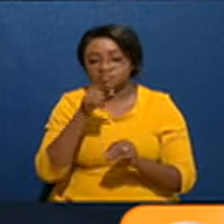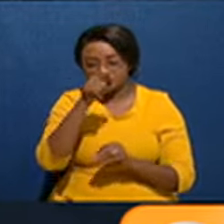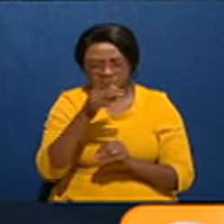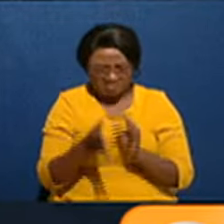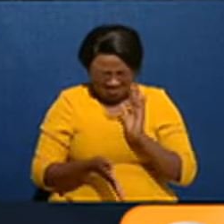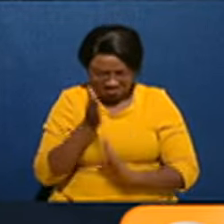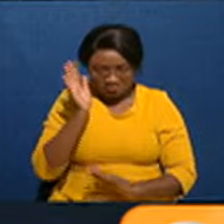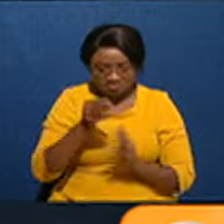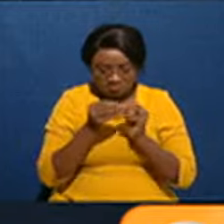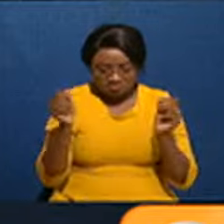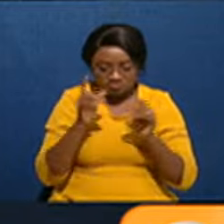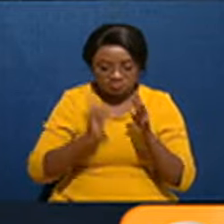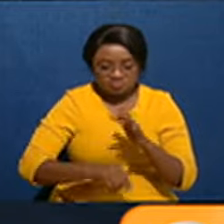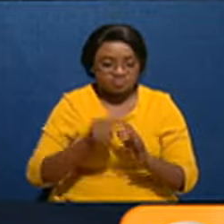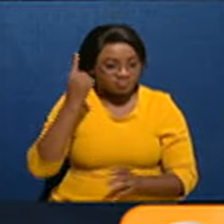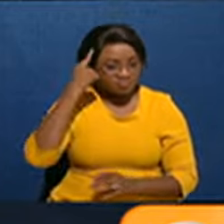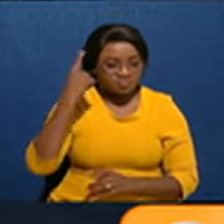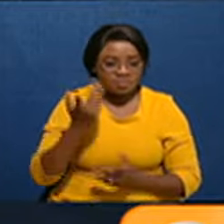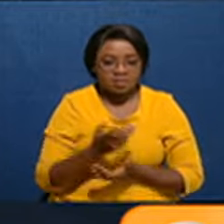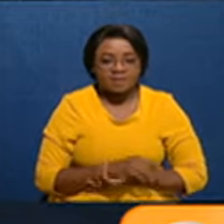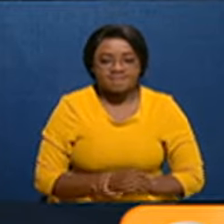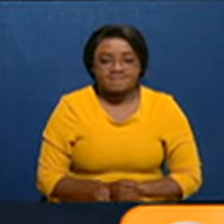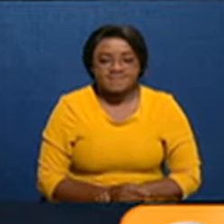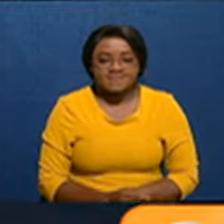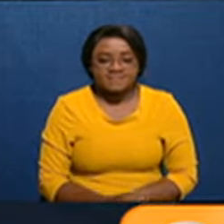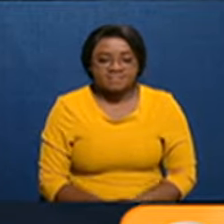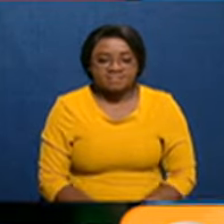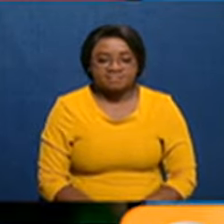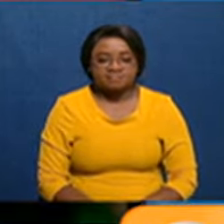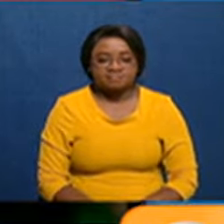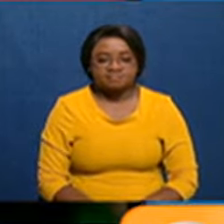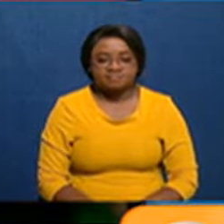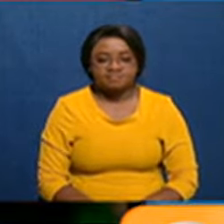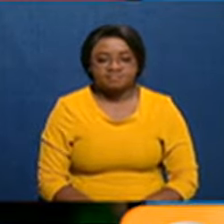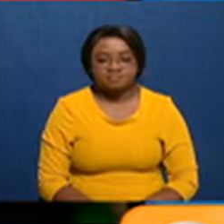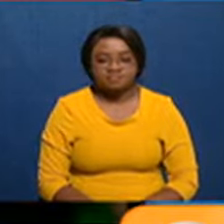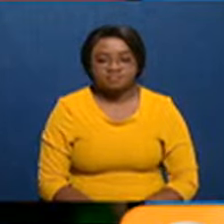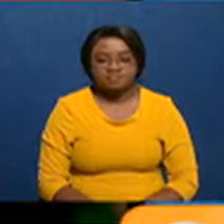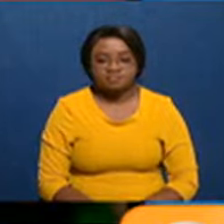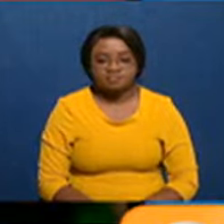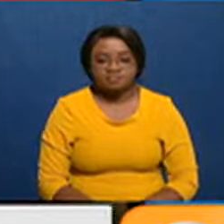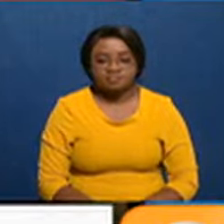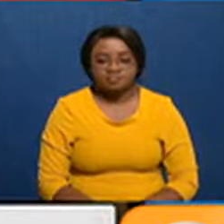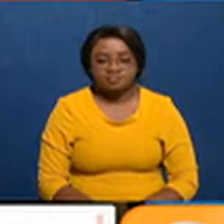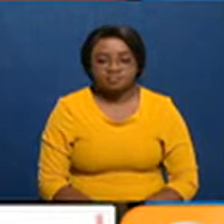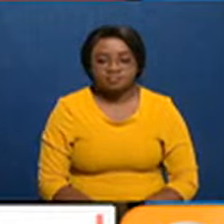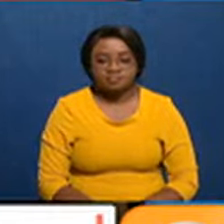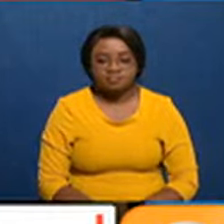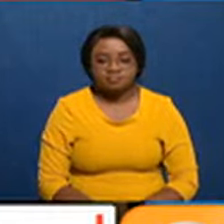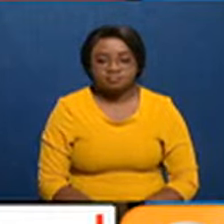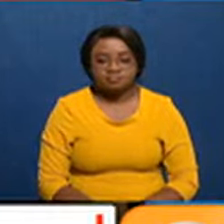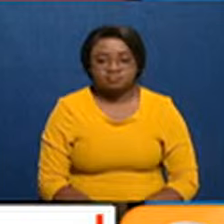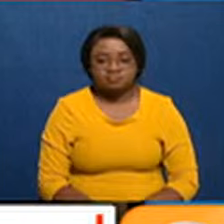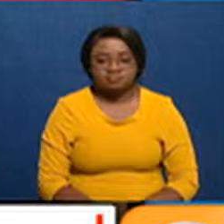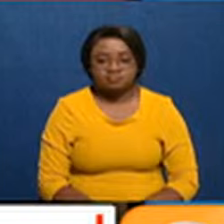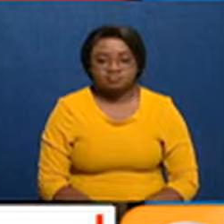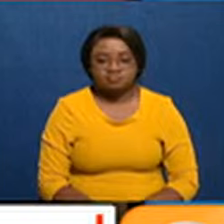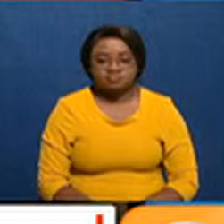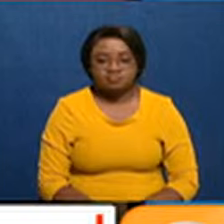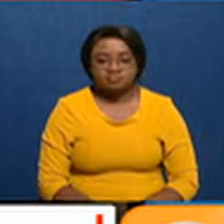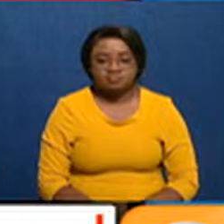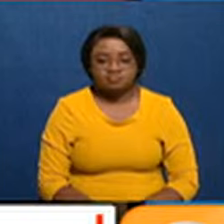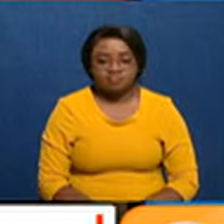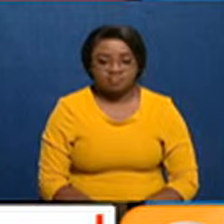fix? Well, thank you very much for referring to that report. I'm privy to it. But I want to begin by saying that there is something I've been